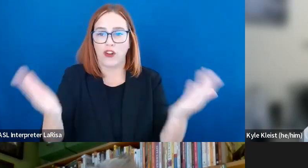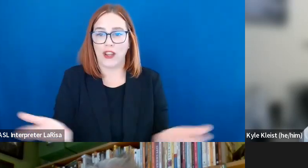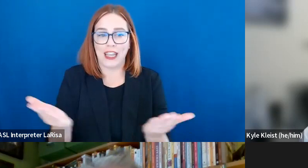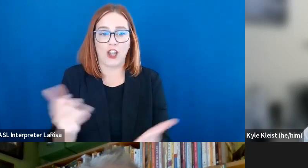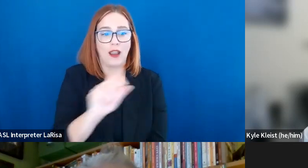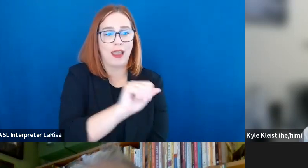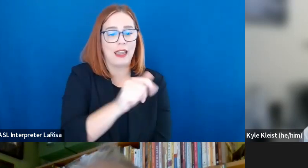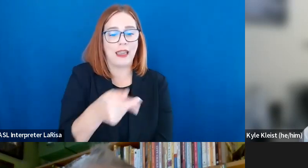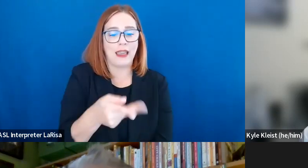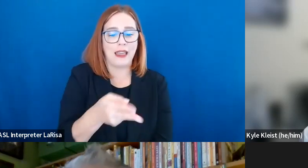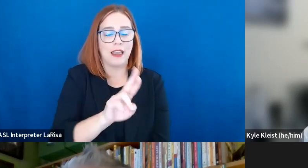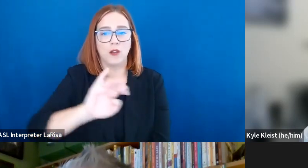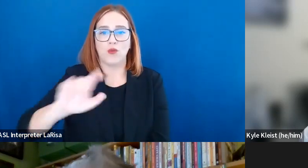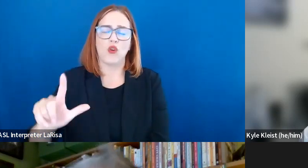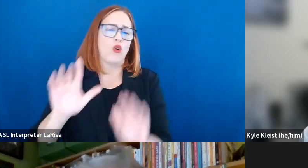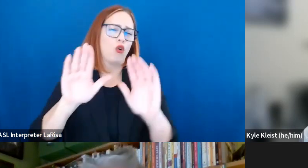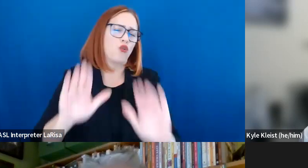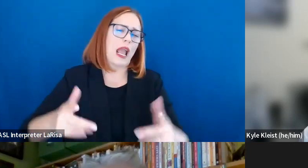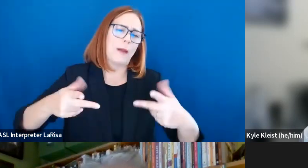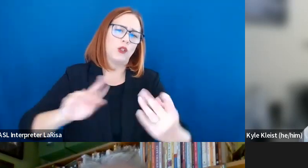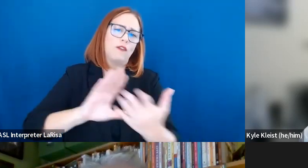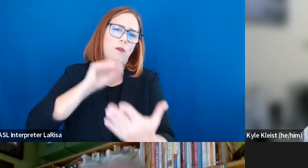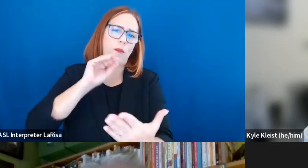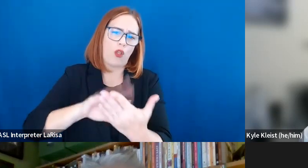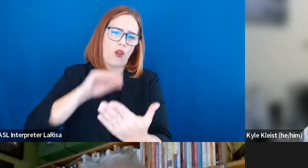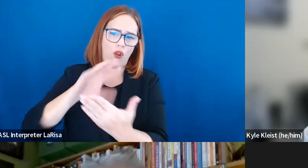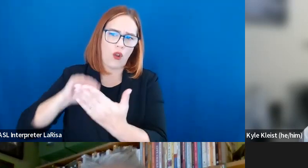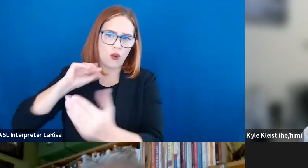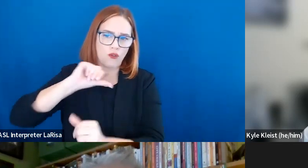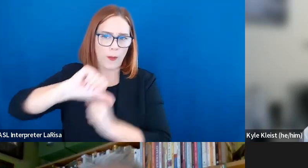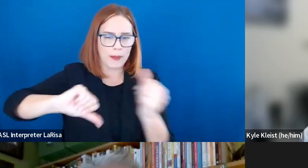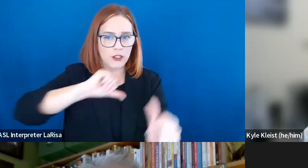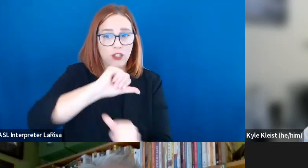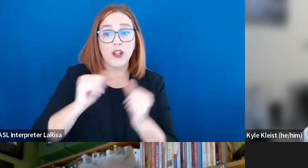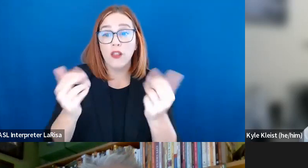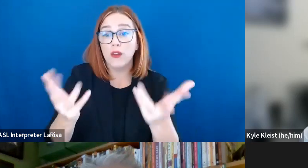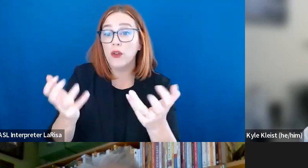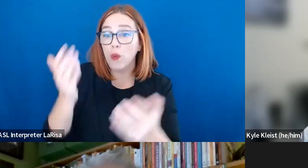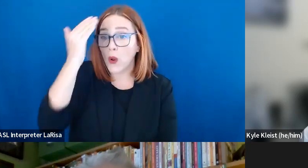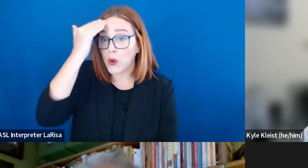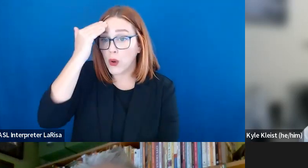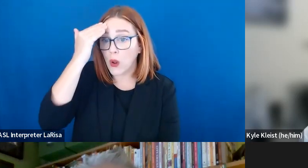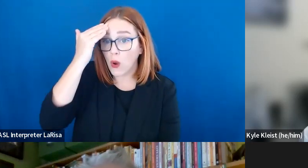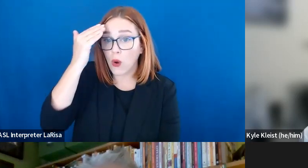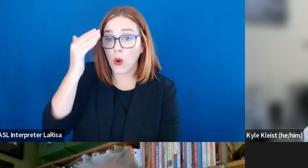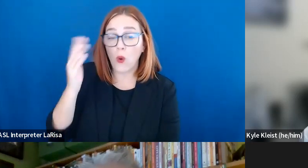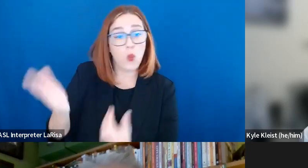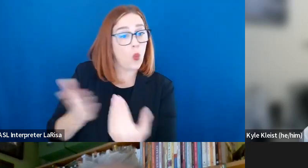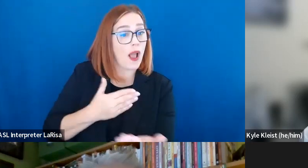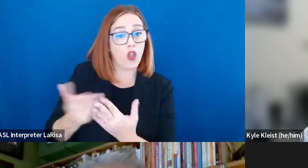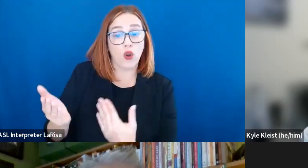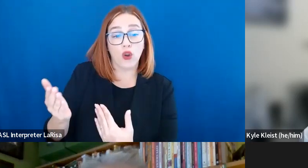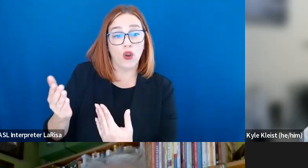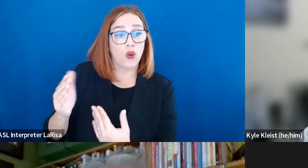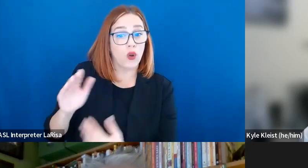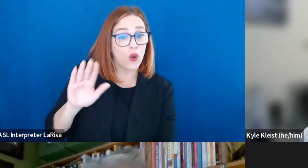one another. So we'd love to know whether you are primarily doing the things